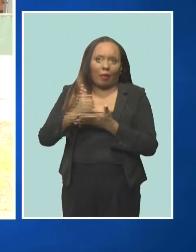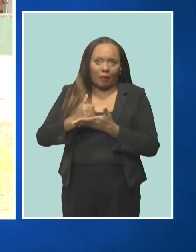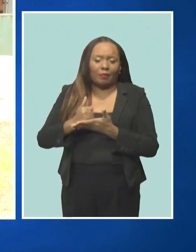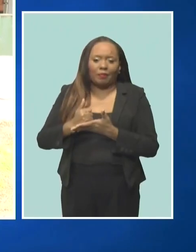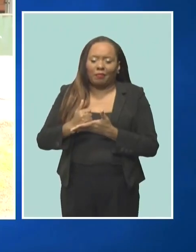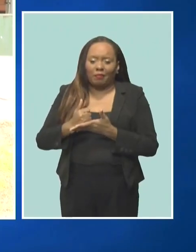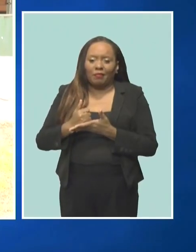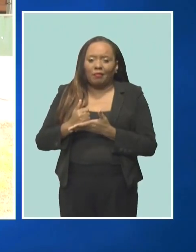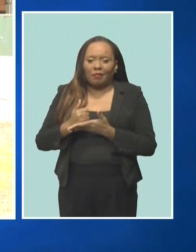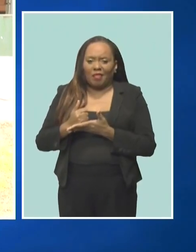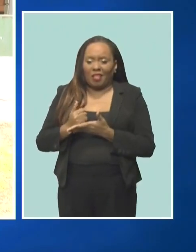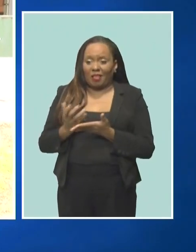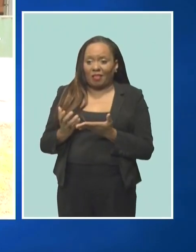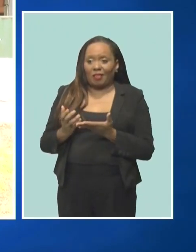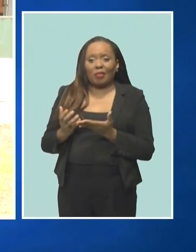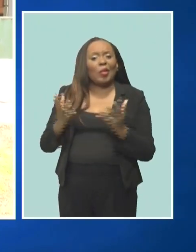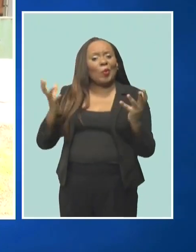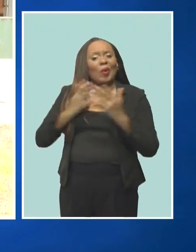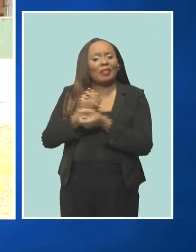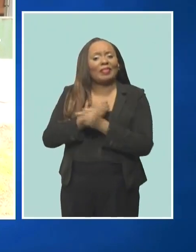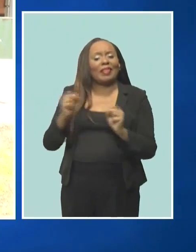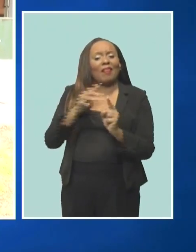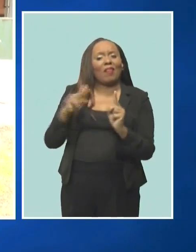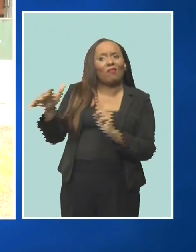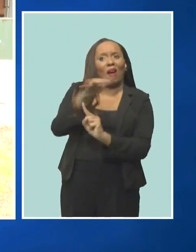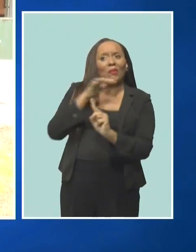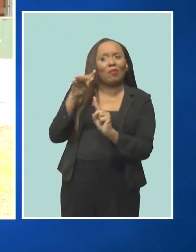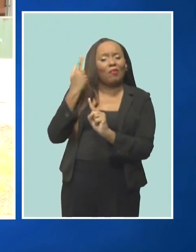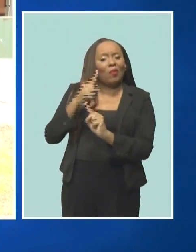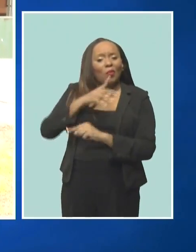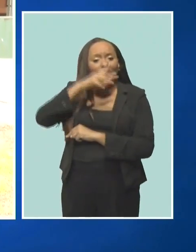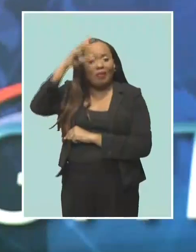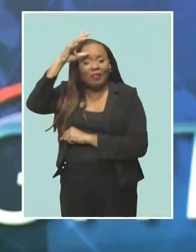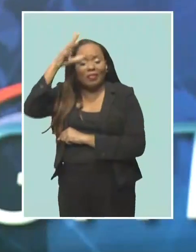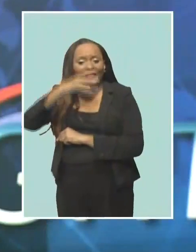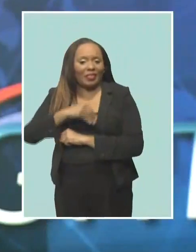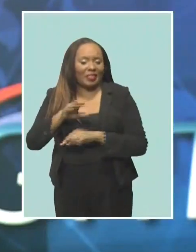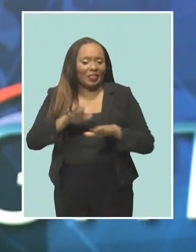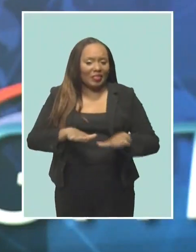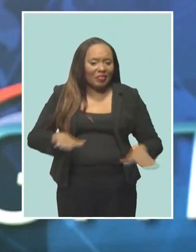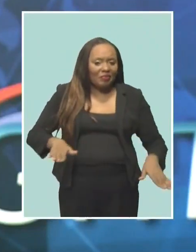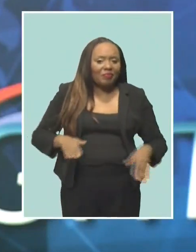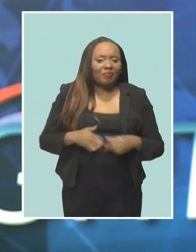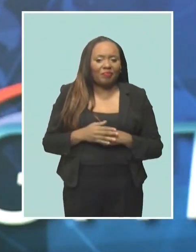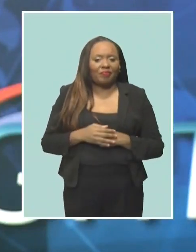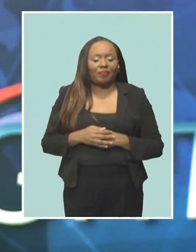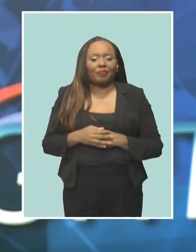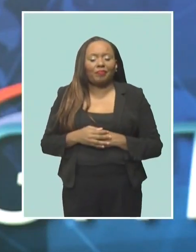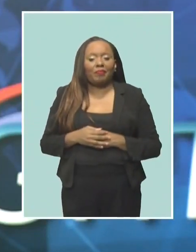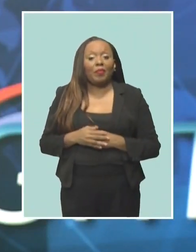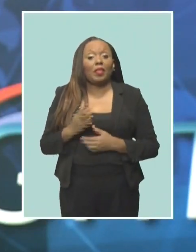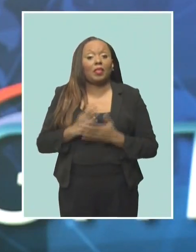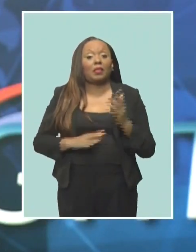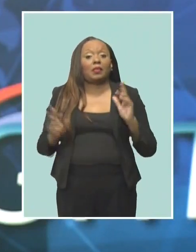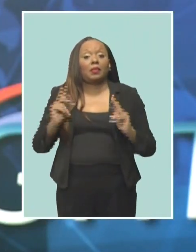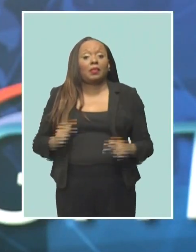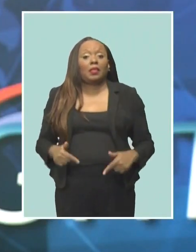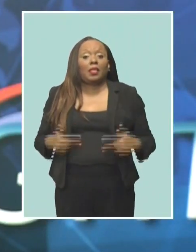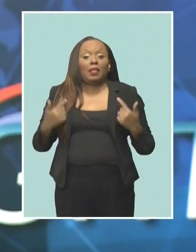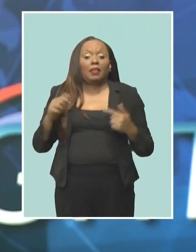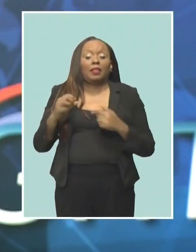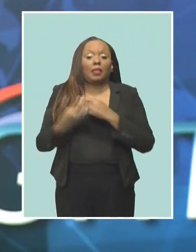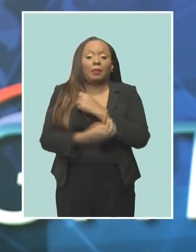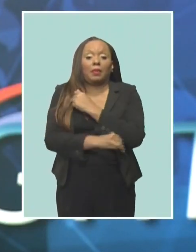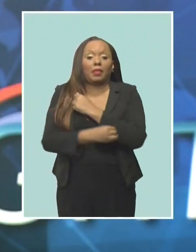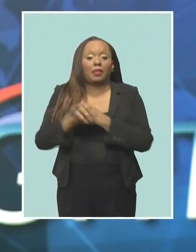that, give it a safe environment for the parent and child. Some constituents of St. Michael's South spent